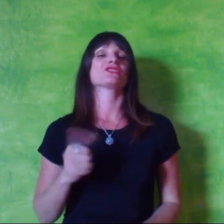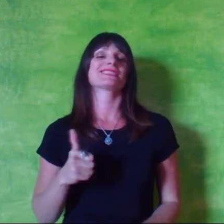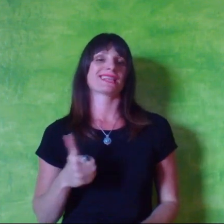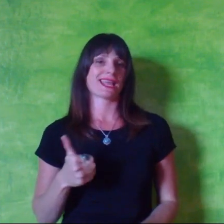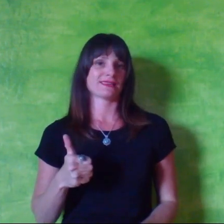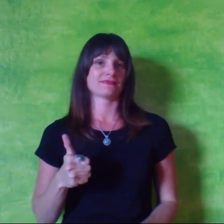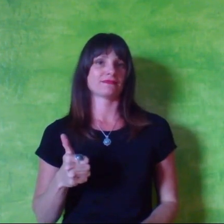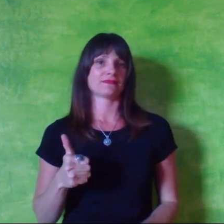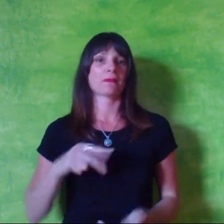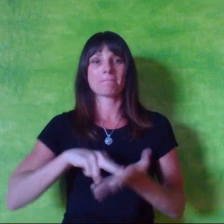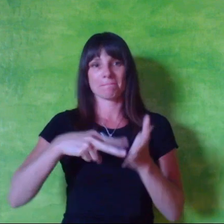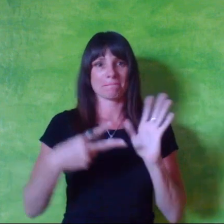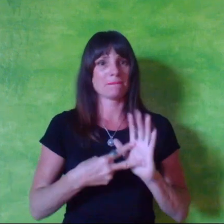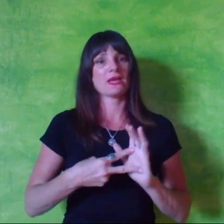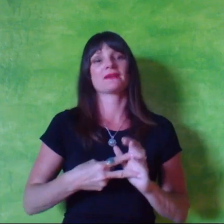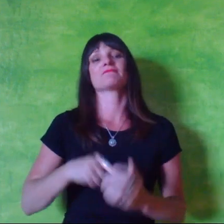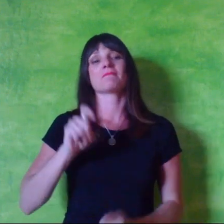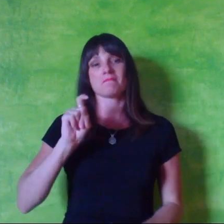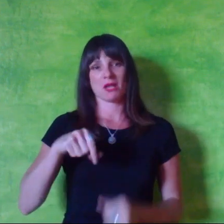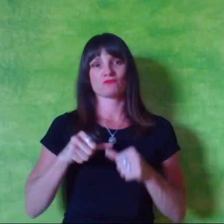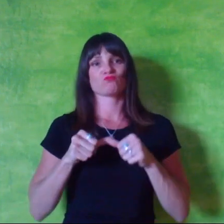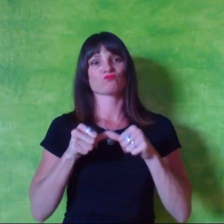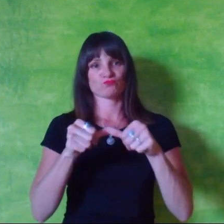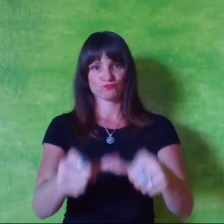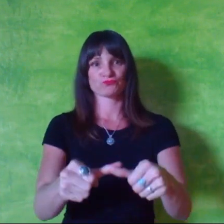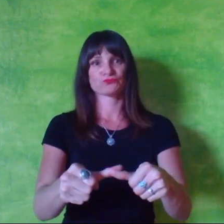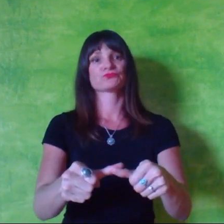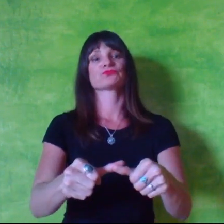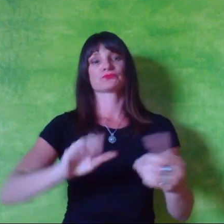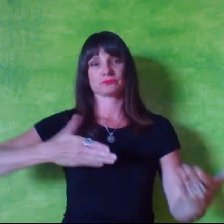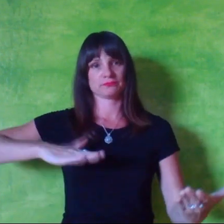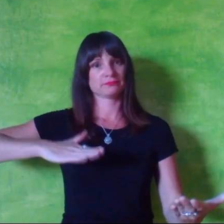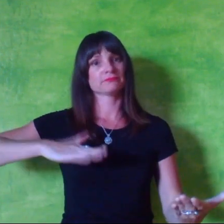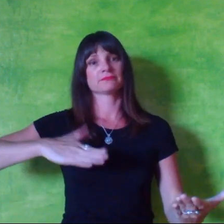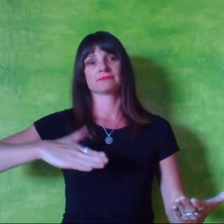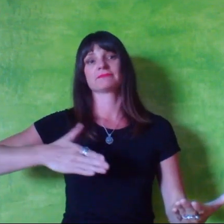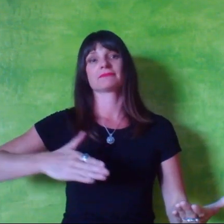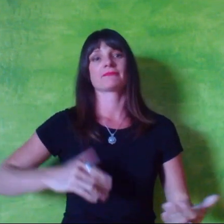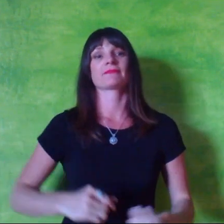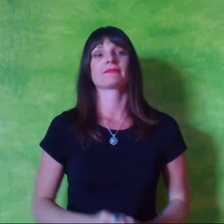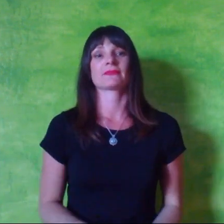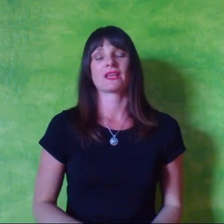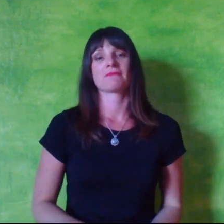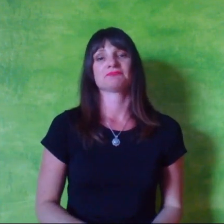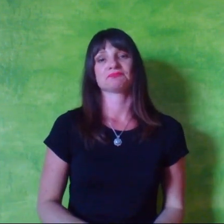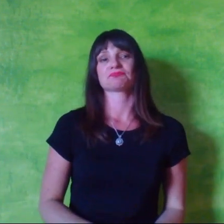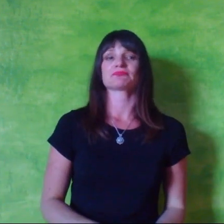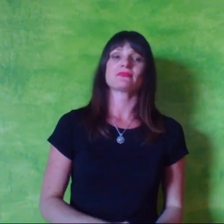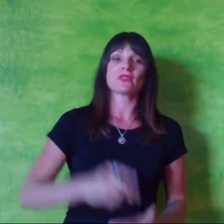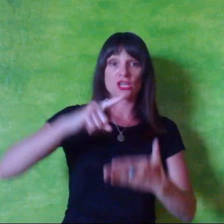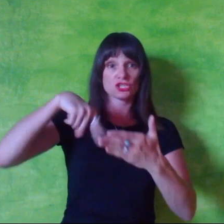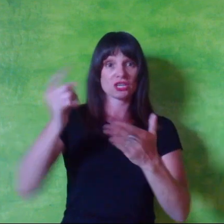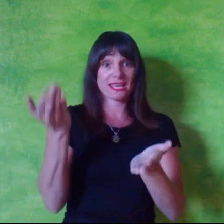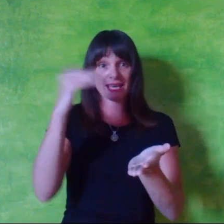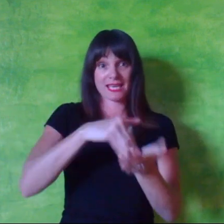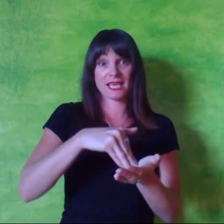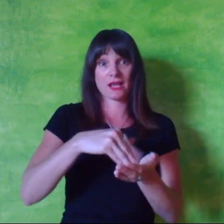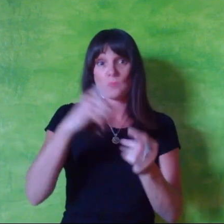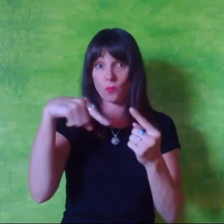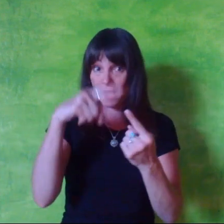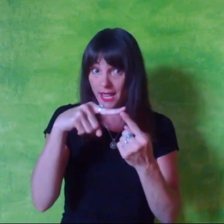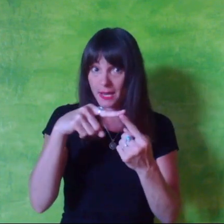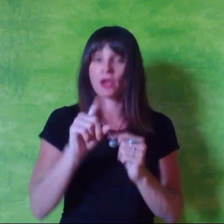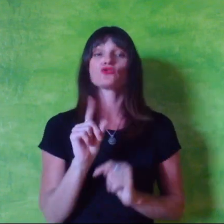20 minutes, but we'll just keep checking on it, you know, just like anything else. You gotta keep testing it out, checking it out when you go about